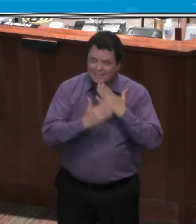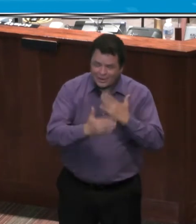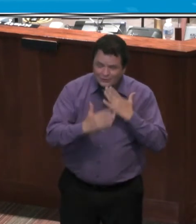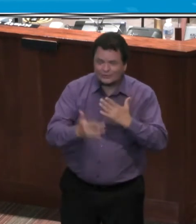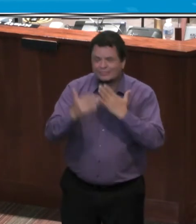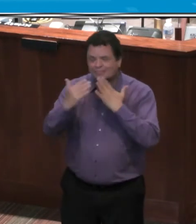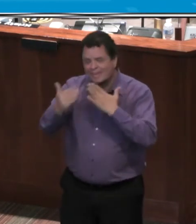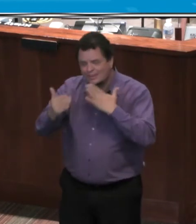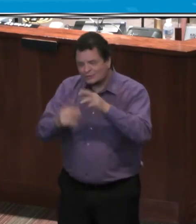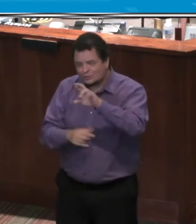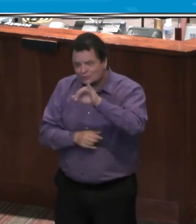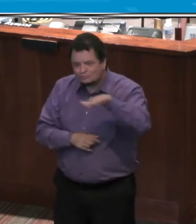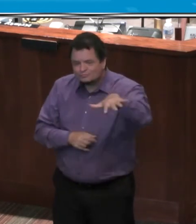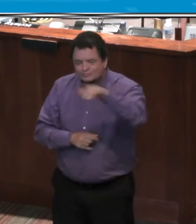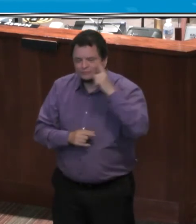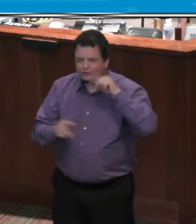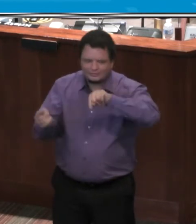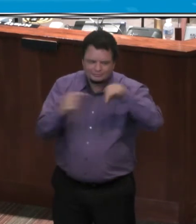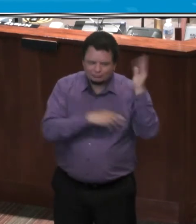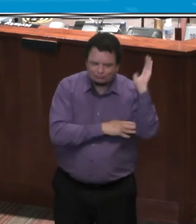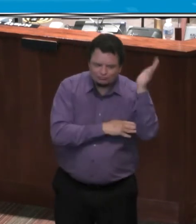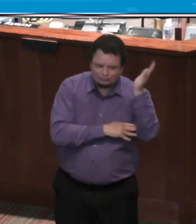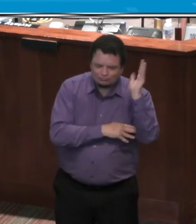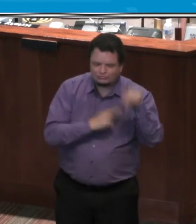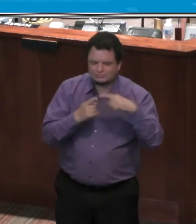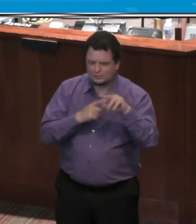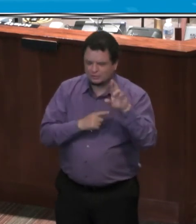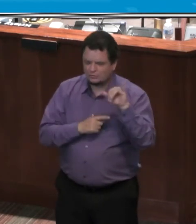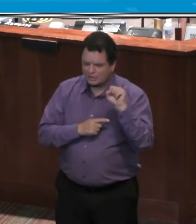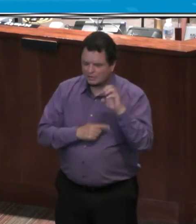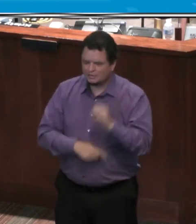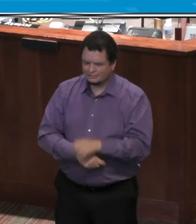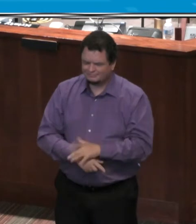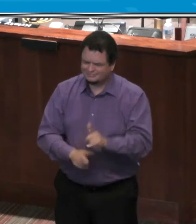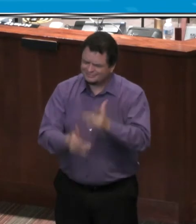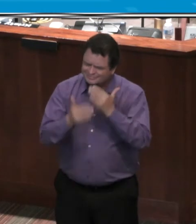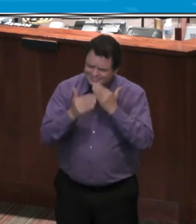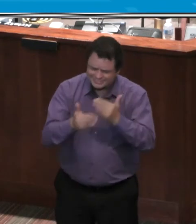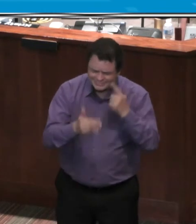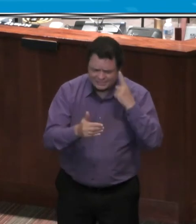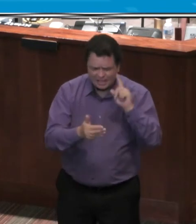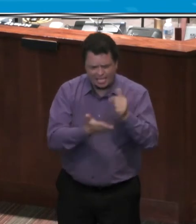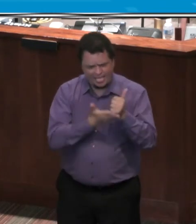work you do for Southeast and for the city of Colorado Springs. Thank you.